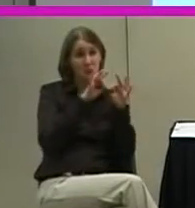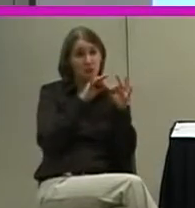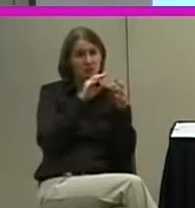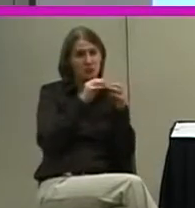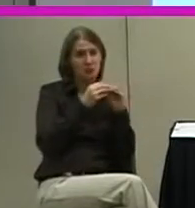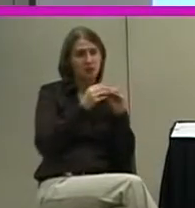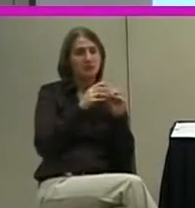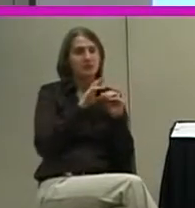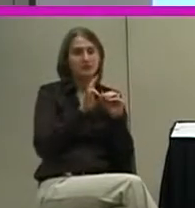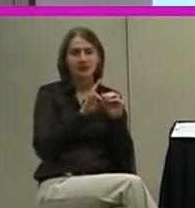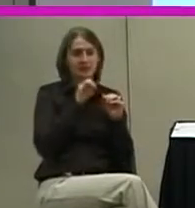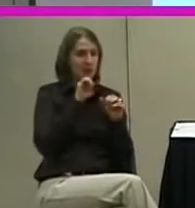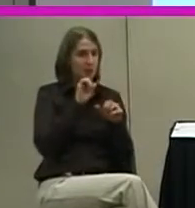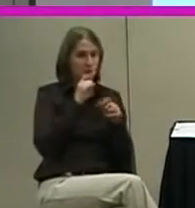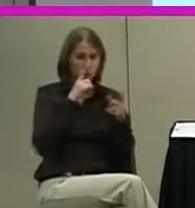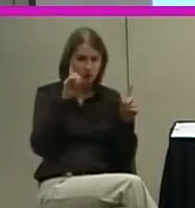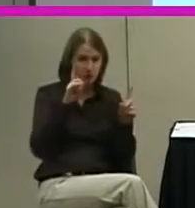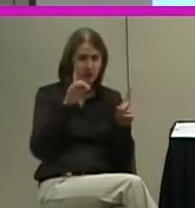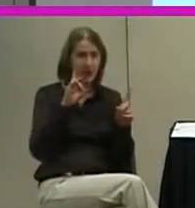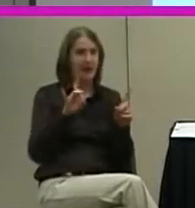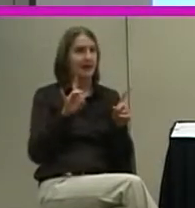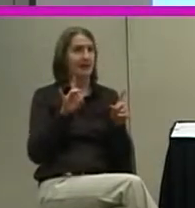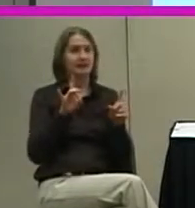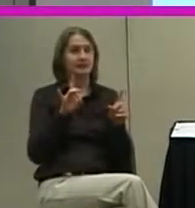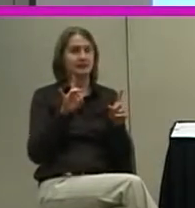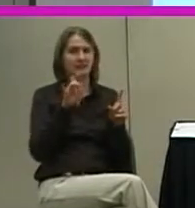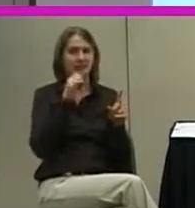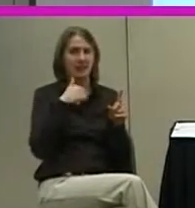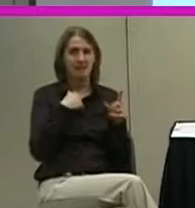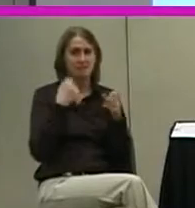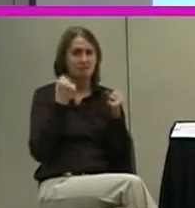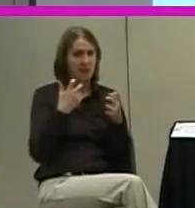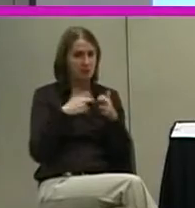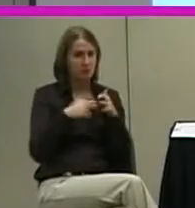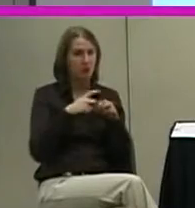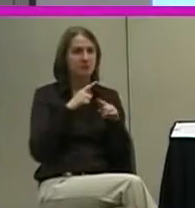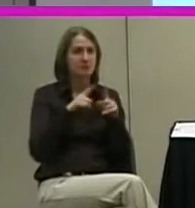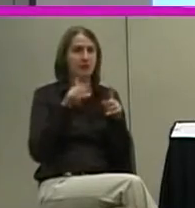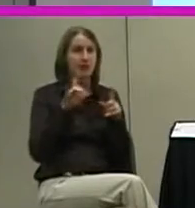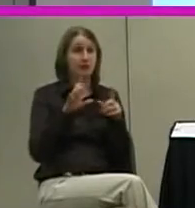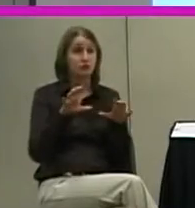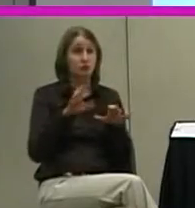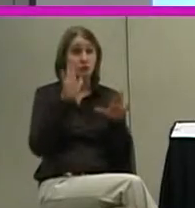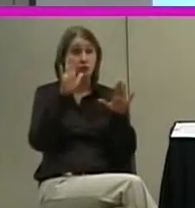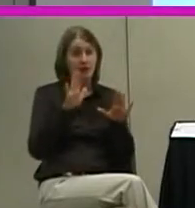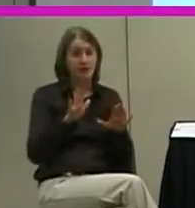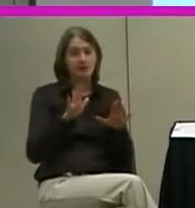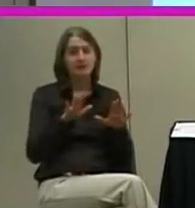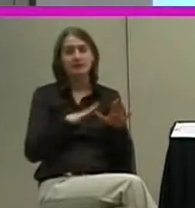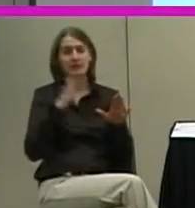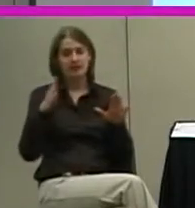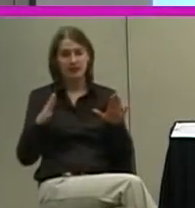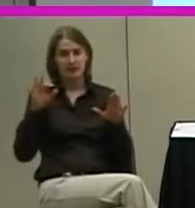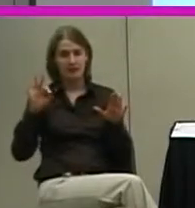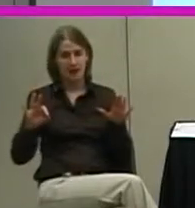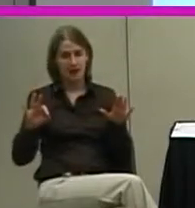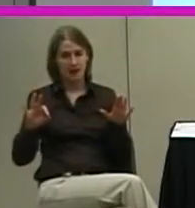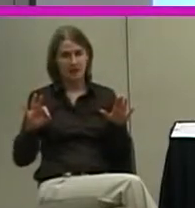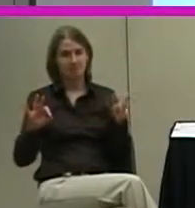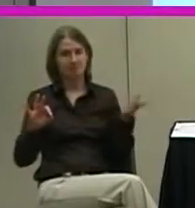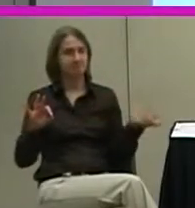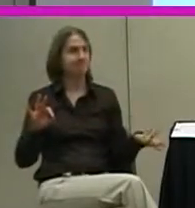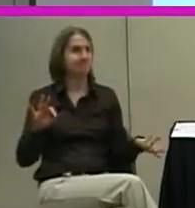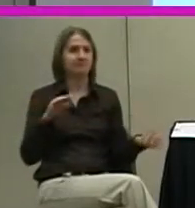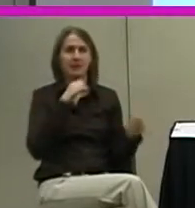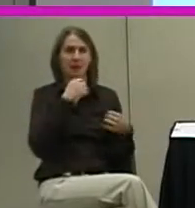work. 8 didn't have a lot of problems to begin with, but 8 is doing great. And 9 didn't really